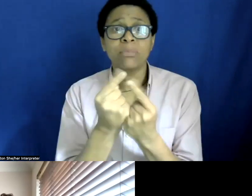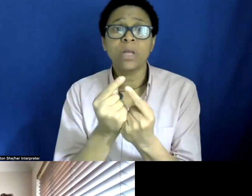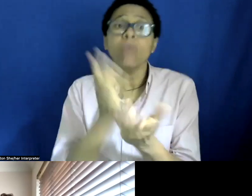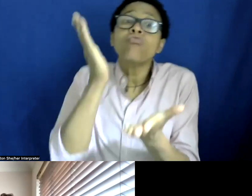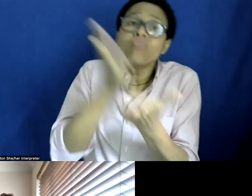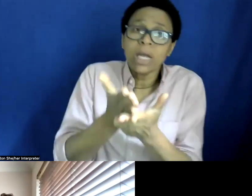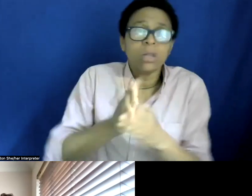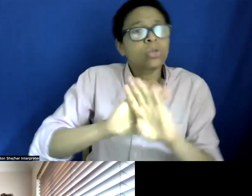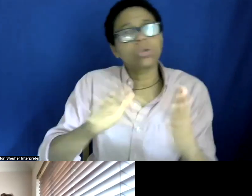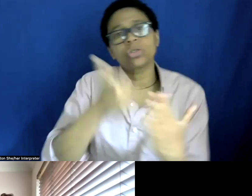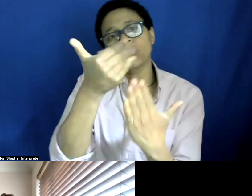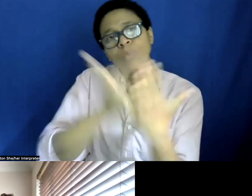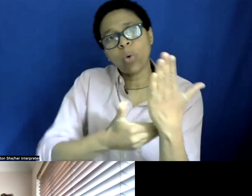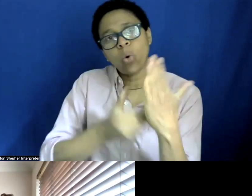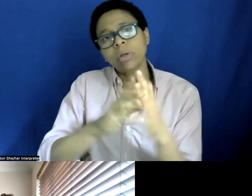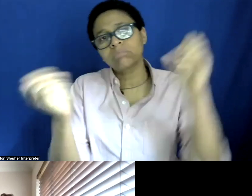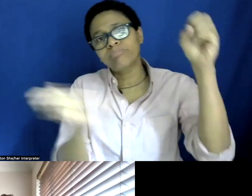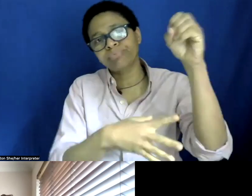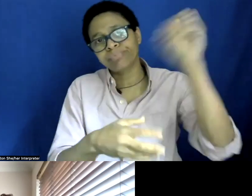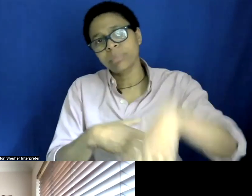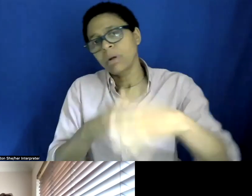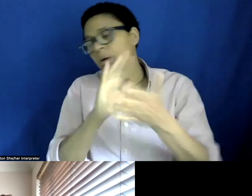just a report to sit on a shelf that never gets picked up.